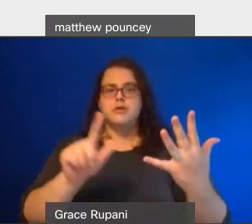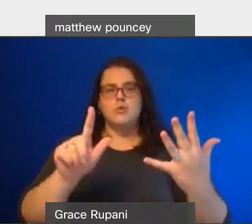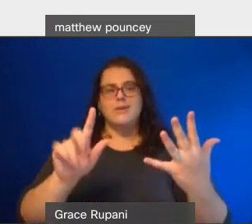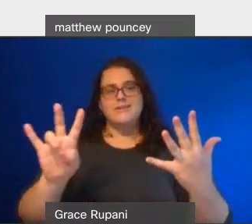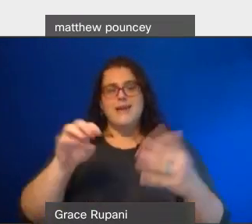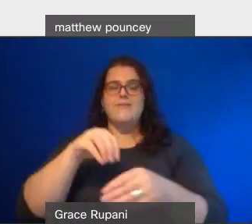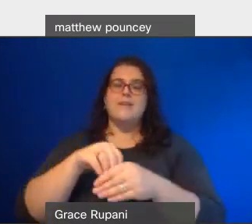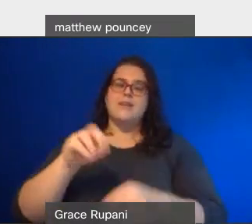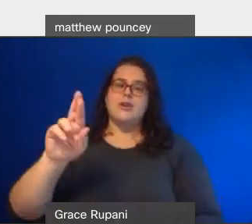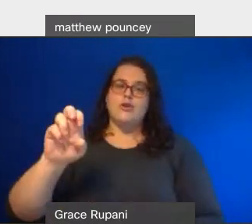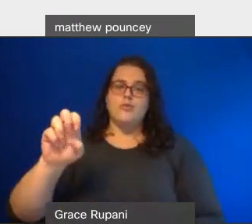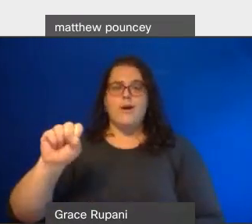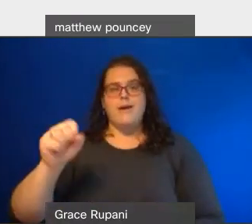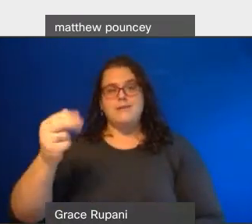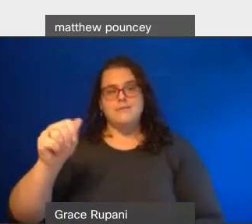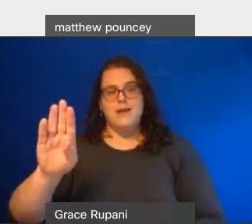habilitation settings,